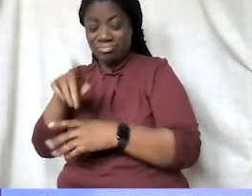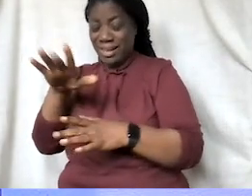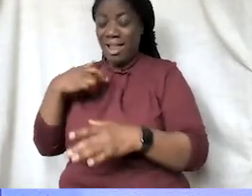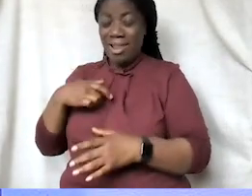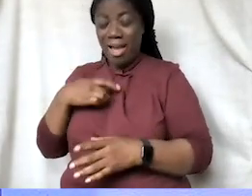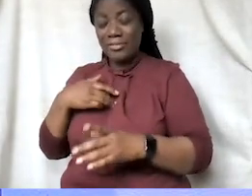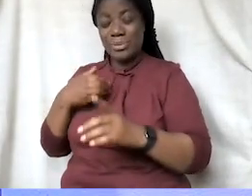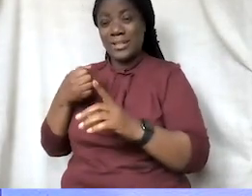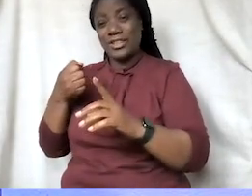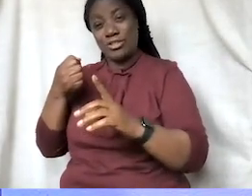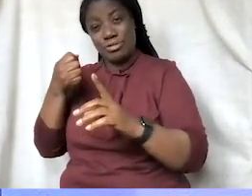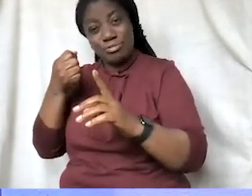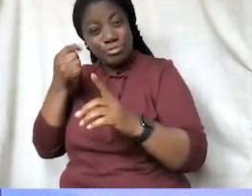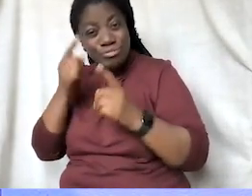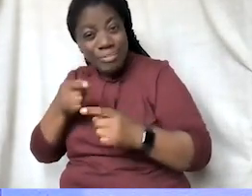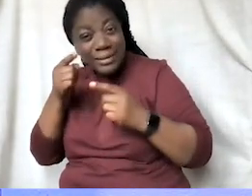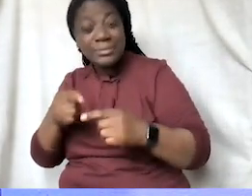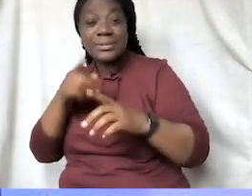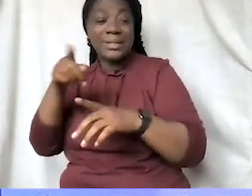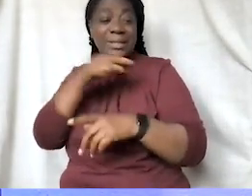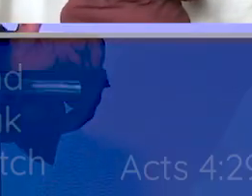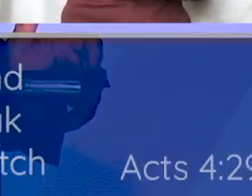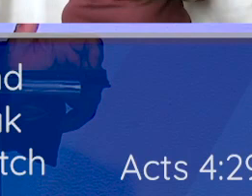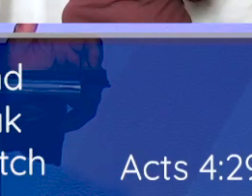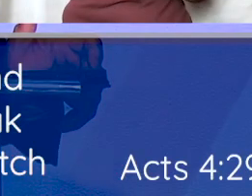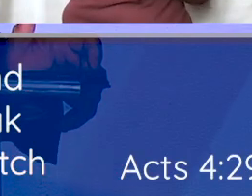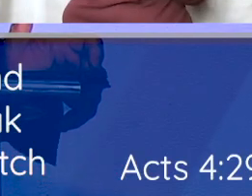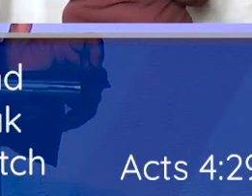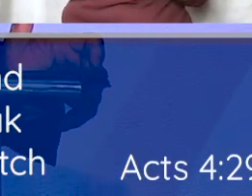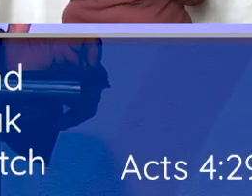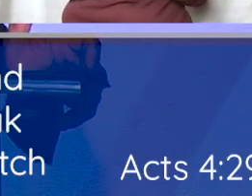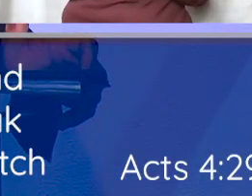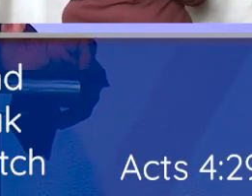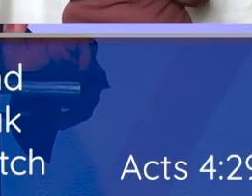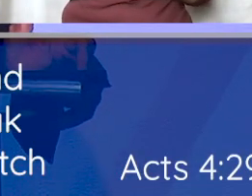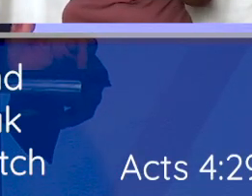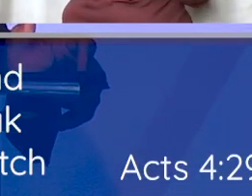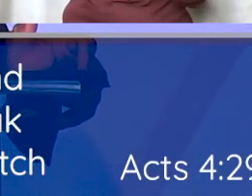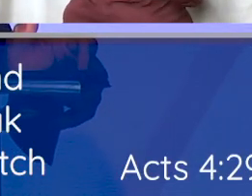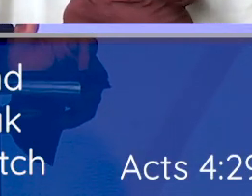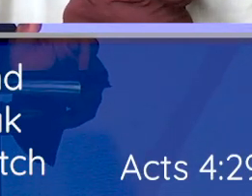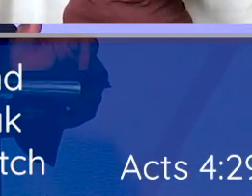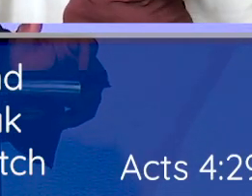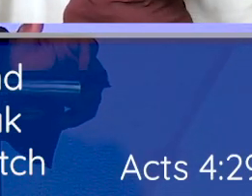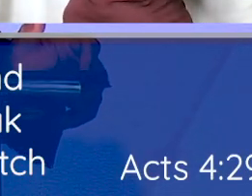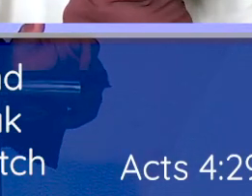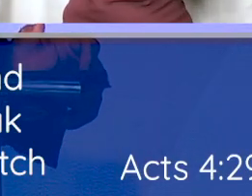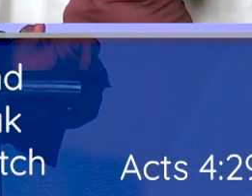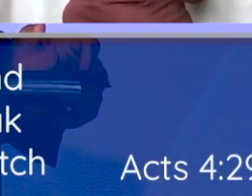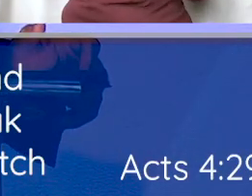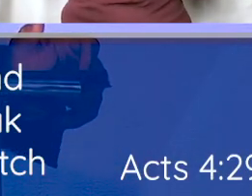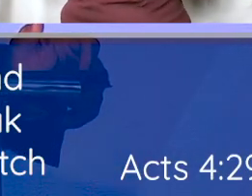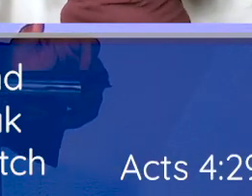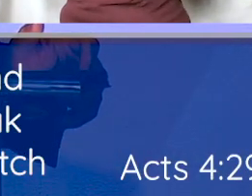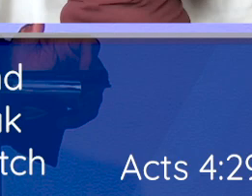came together and prayed. The believers said, Lord, look upon the threats and grant